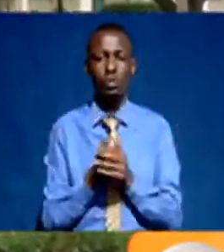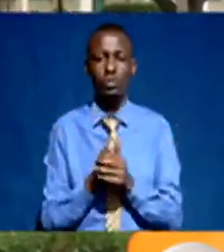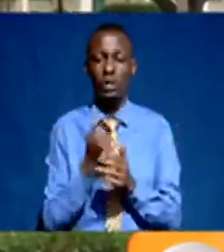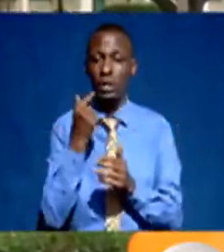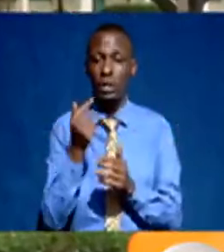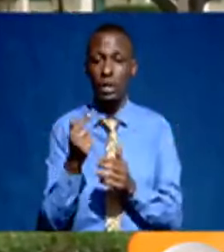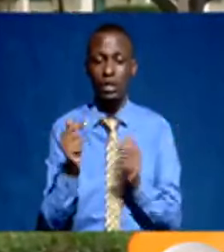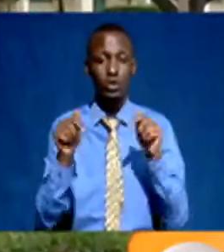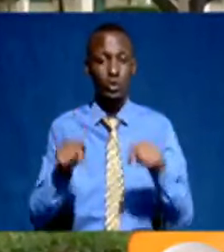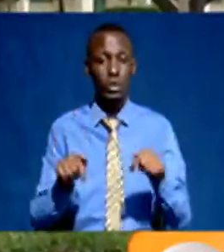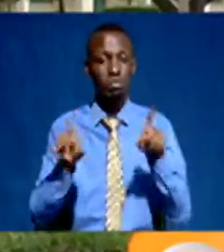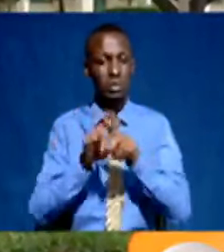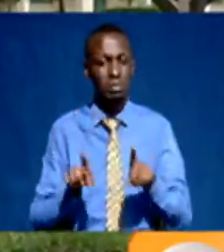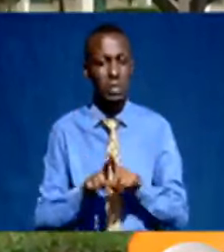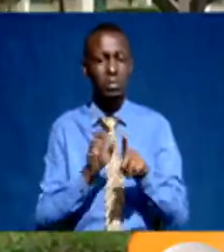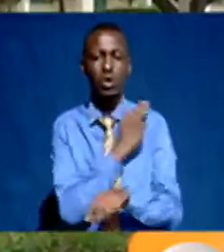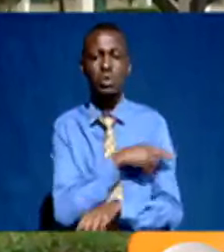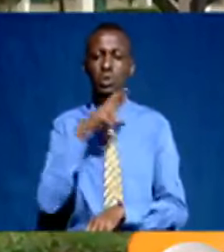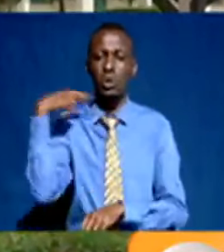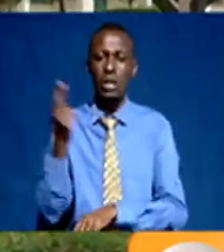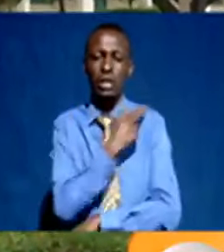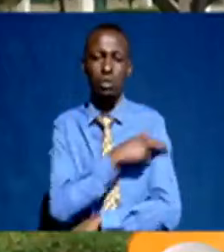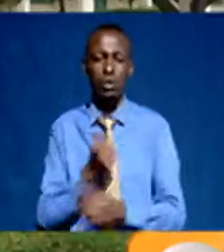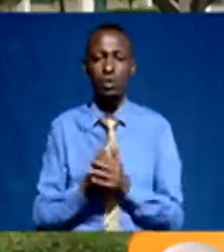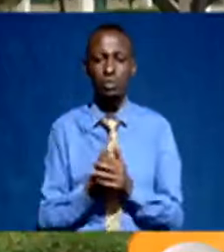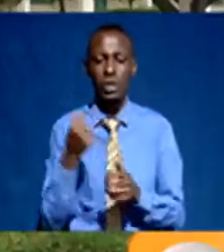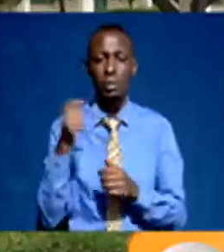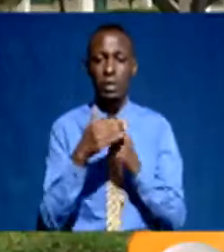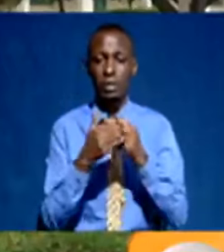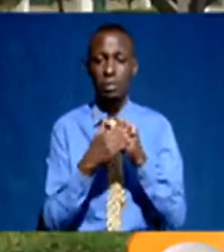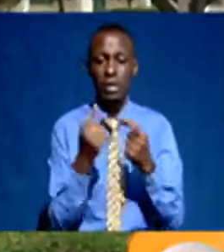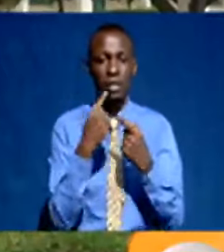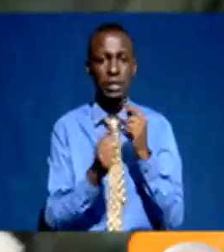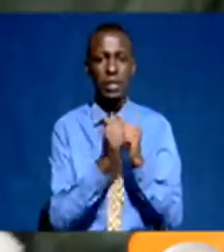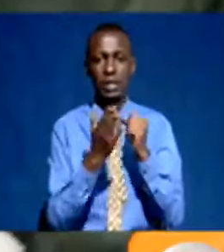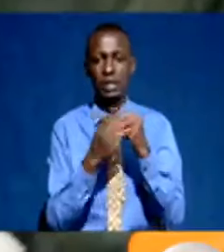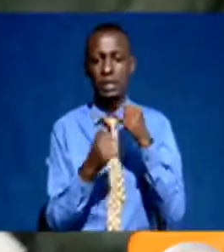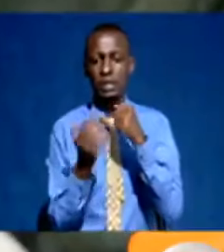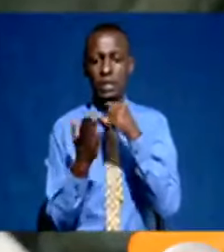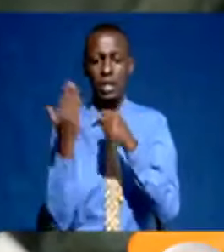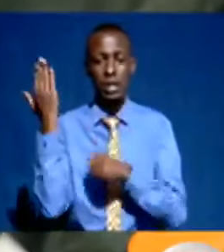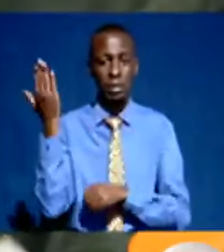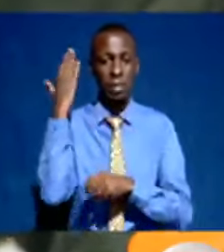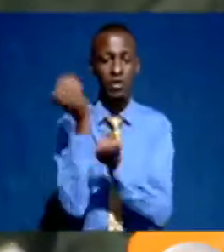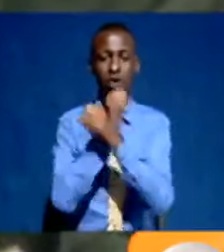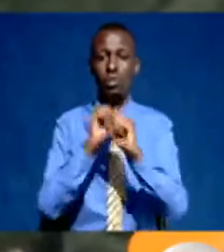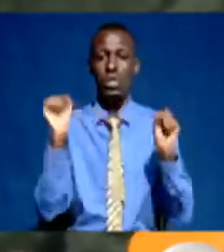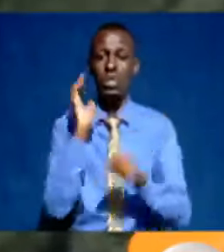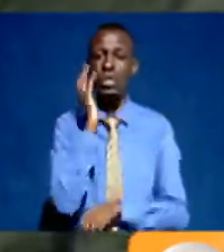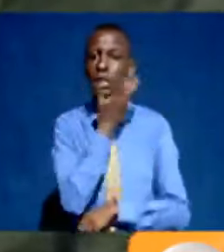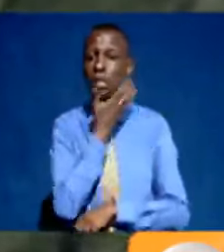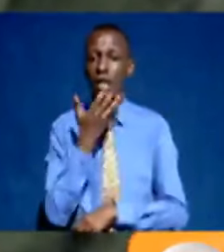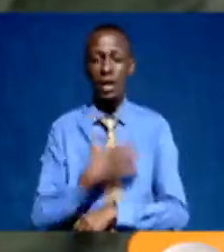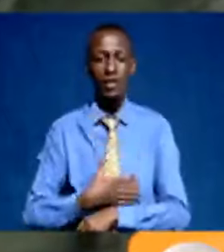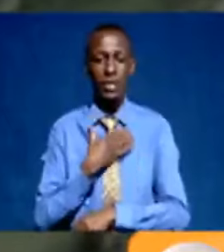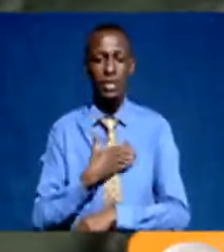as Russia Hospital. In September 1969, the then head of state Mzee Jomo Kenyatta visited Kisumu to commission